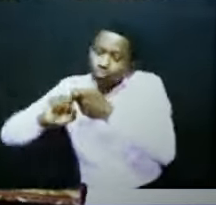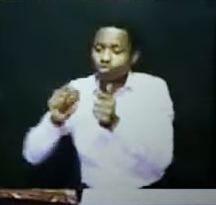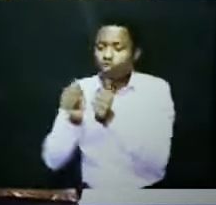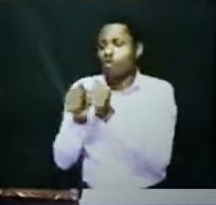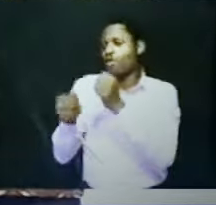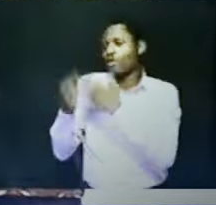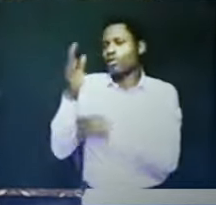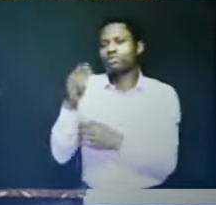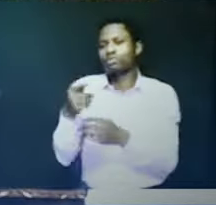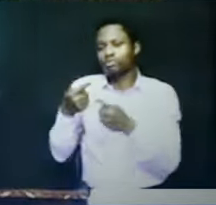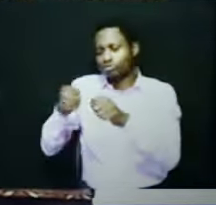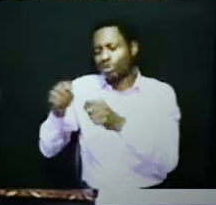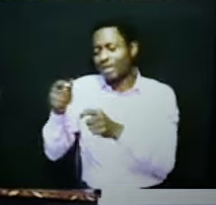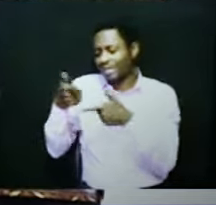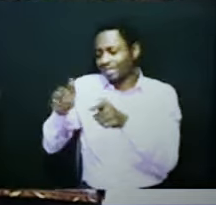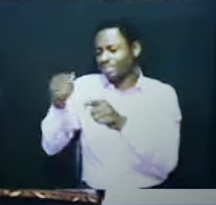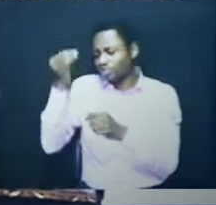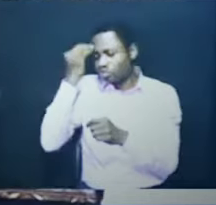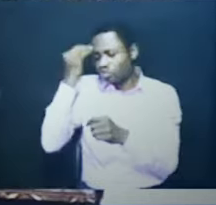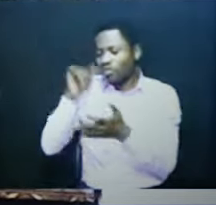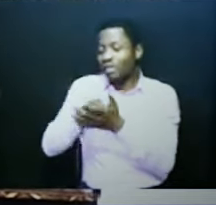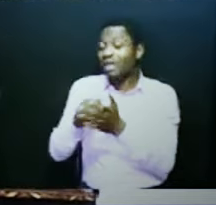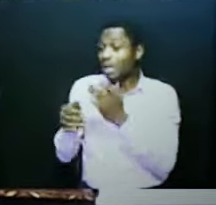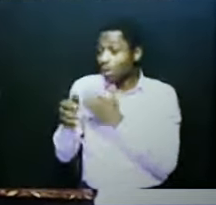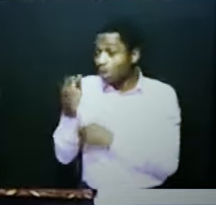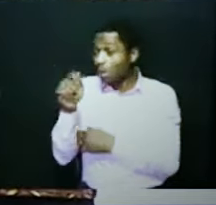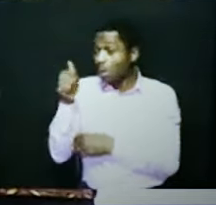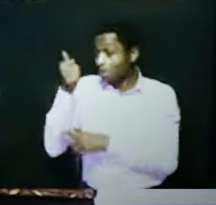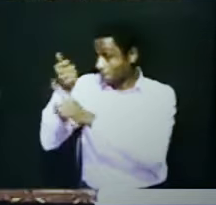Trying to let us know that God can be